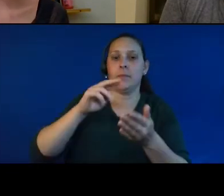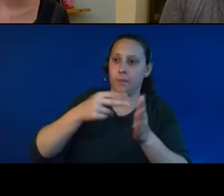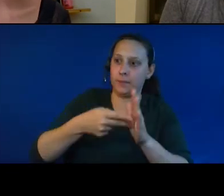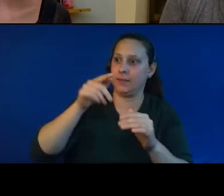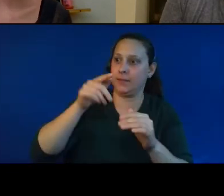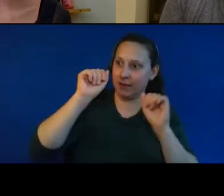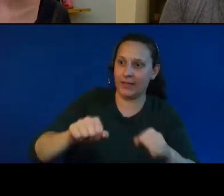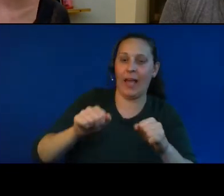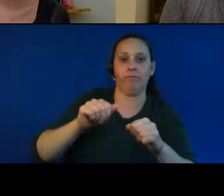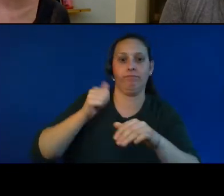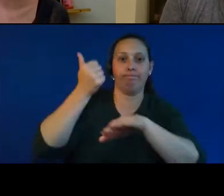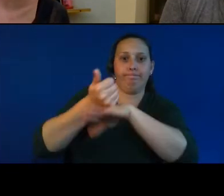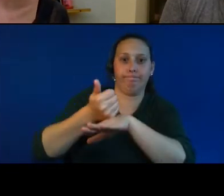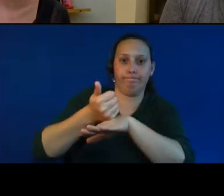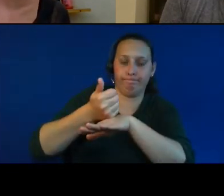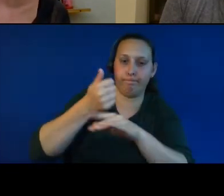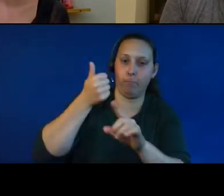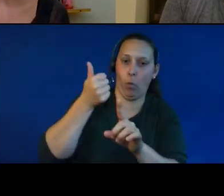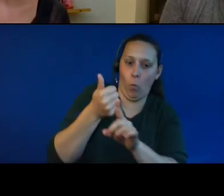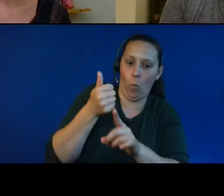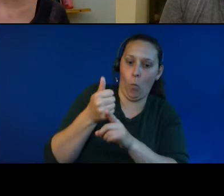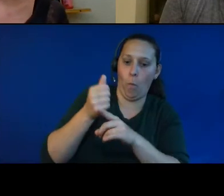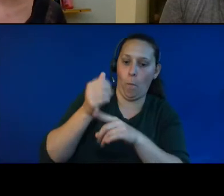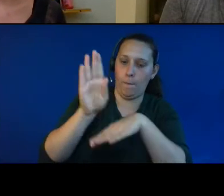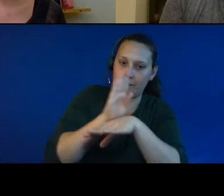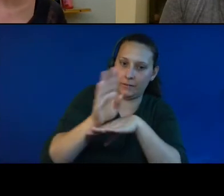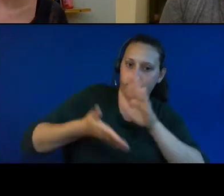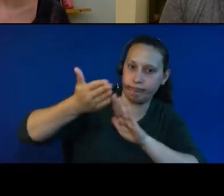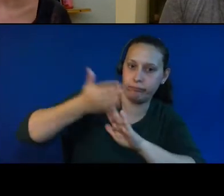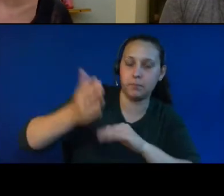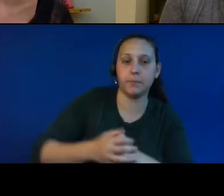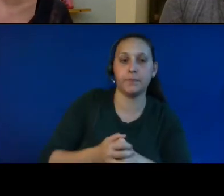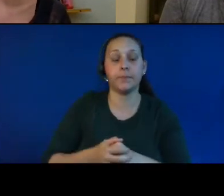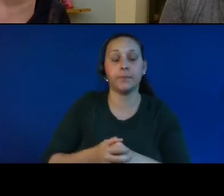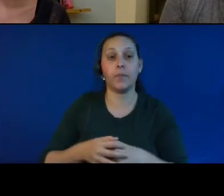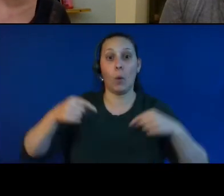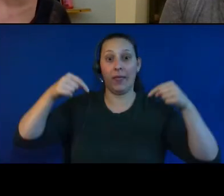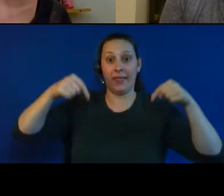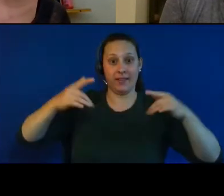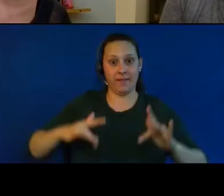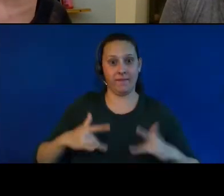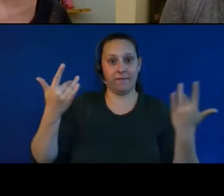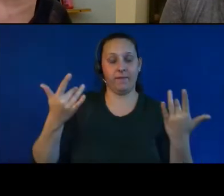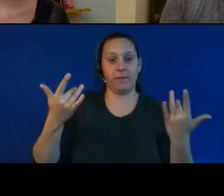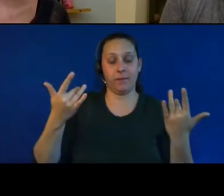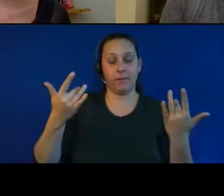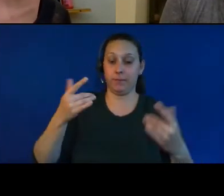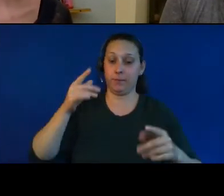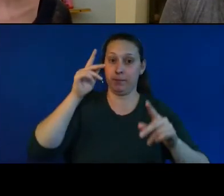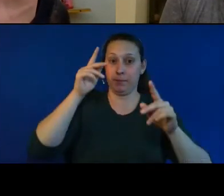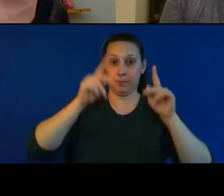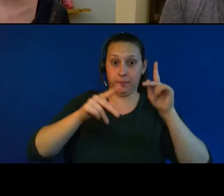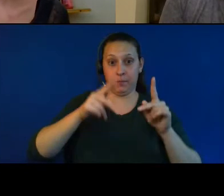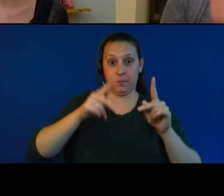burning problems in the world. In this showcase event, entrepreneurs from